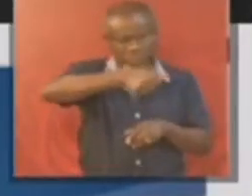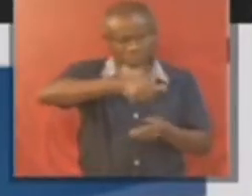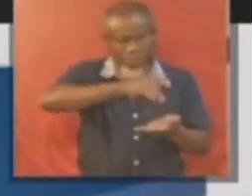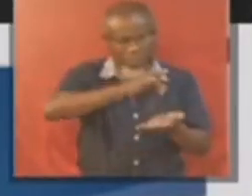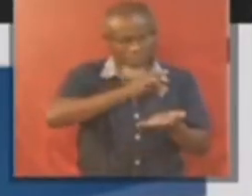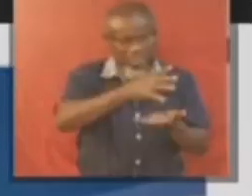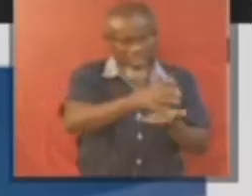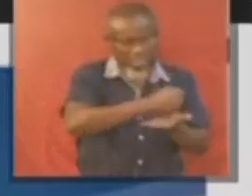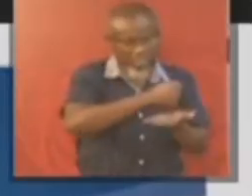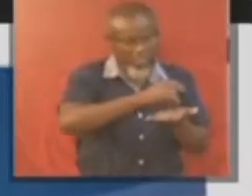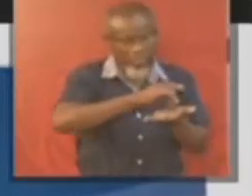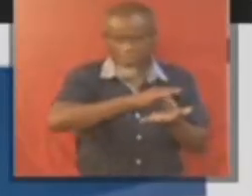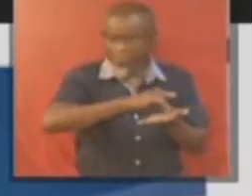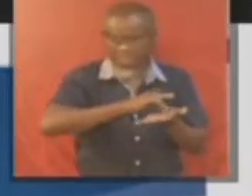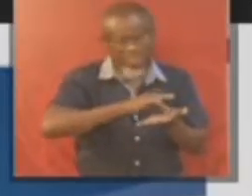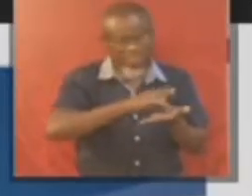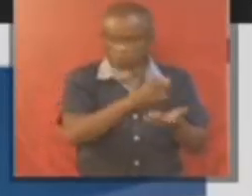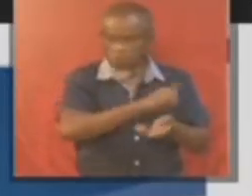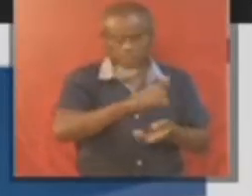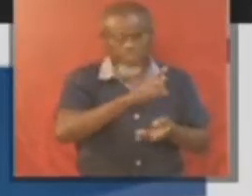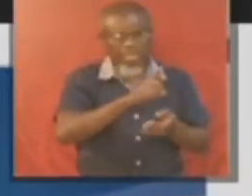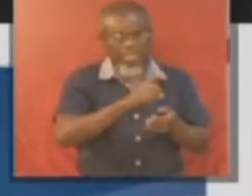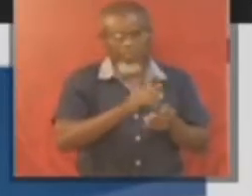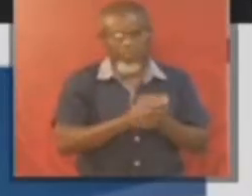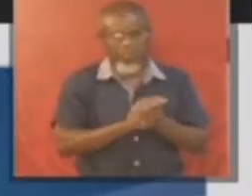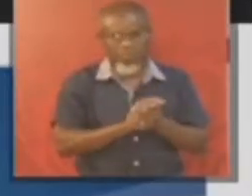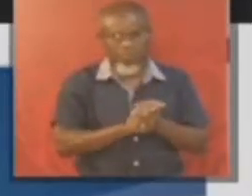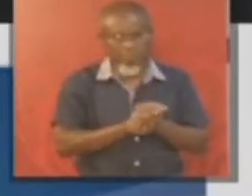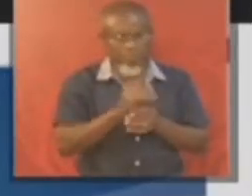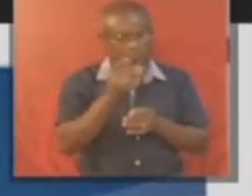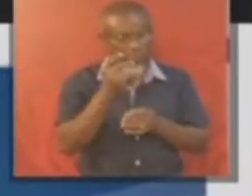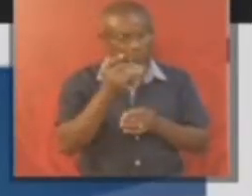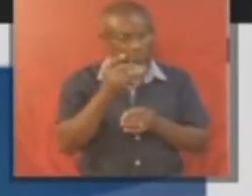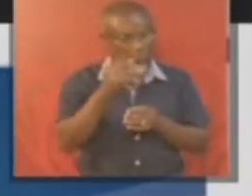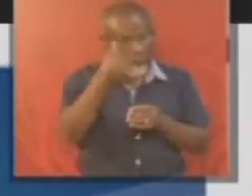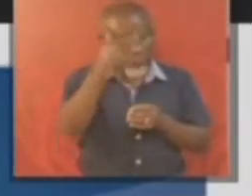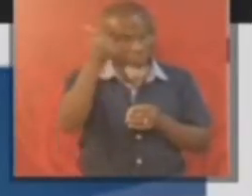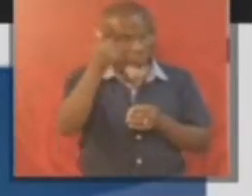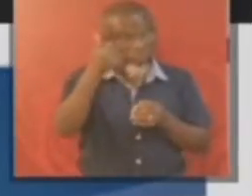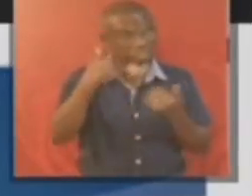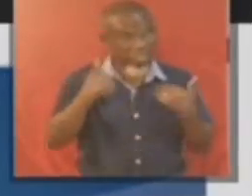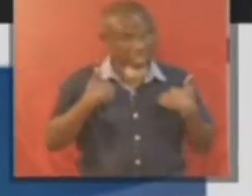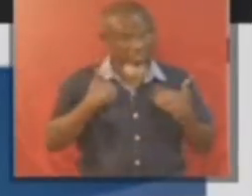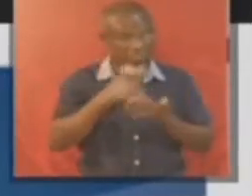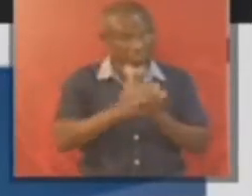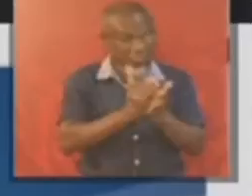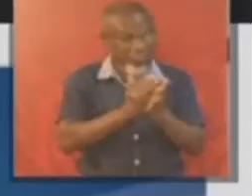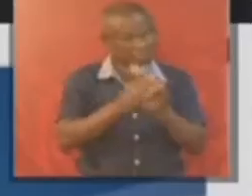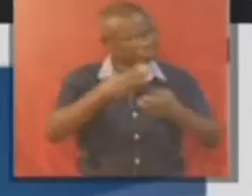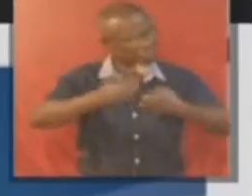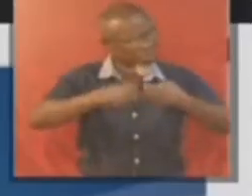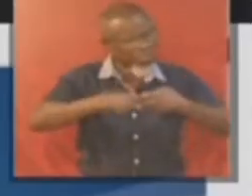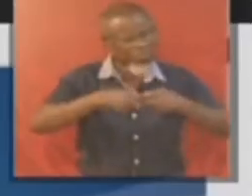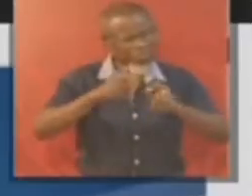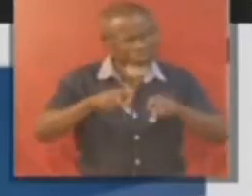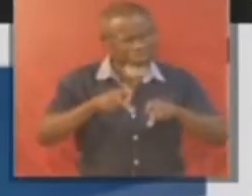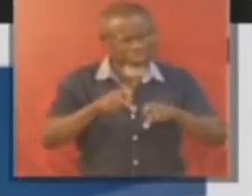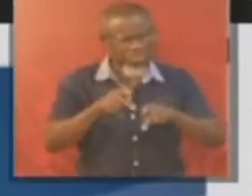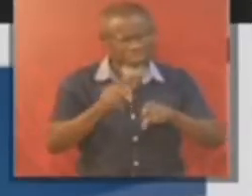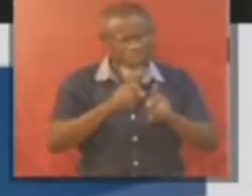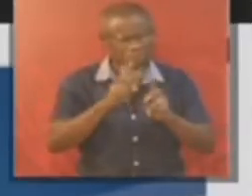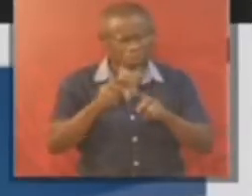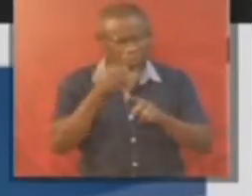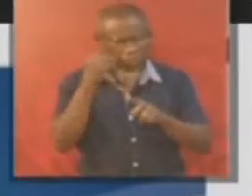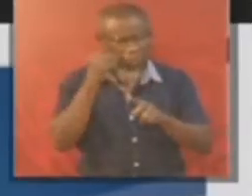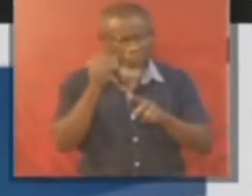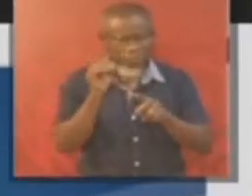of persons not collecting medicines, not taking the medicines, and these persons will end up back in the hospitals.